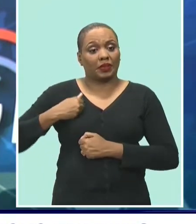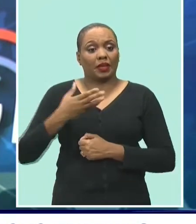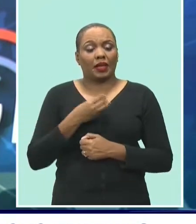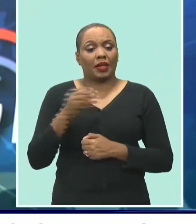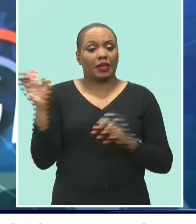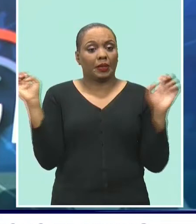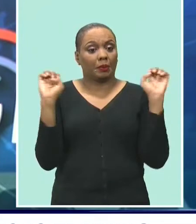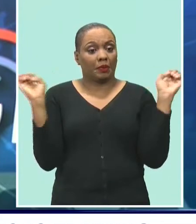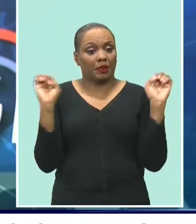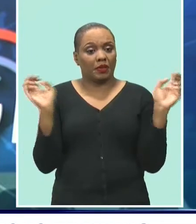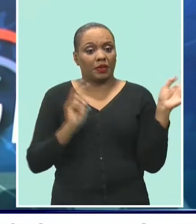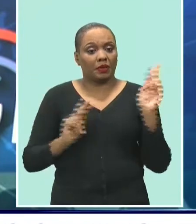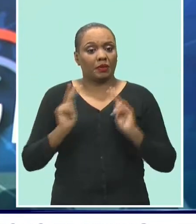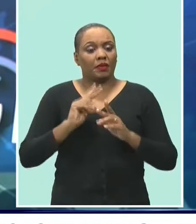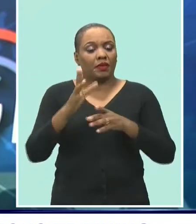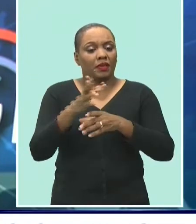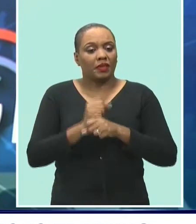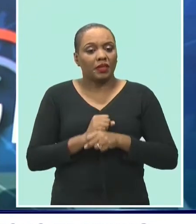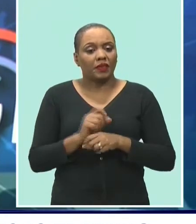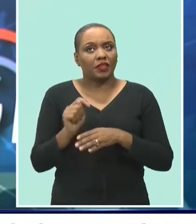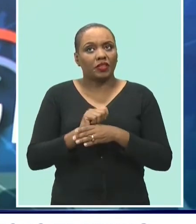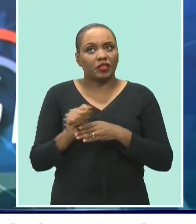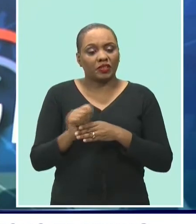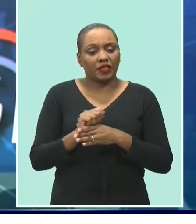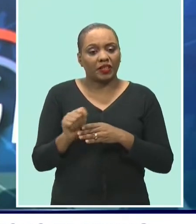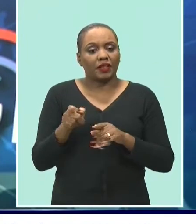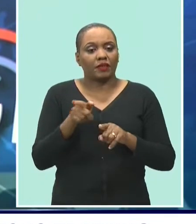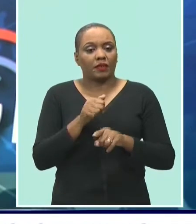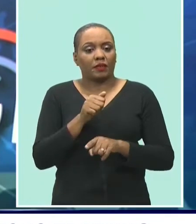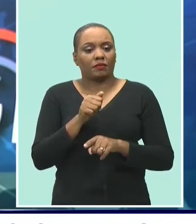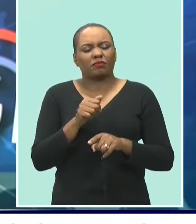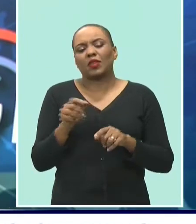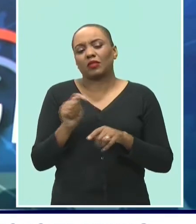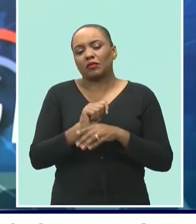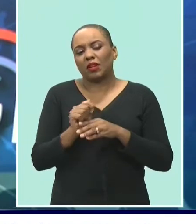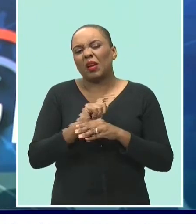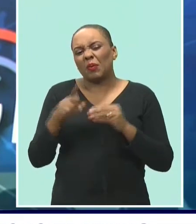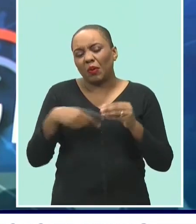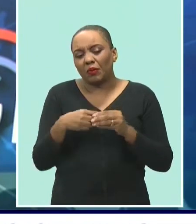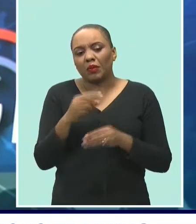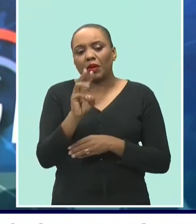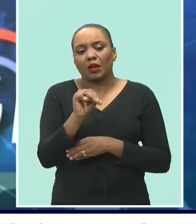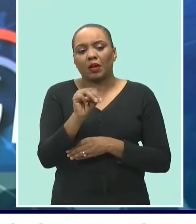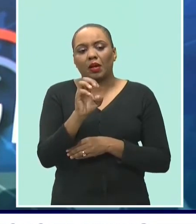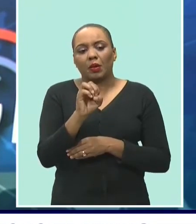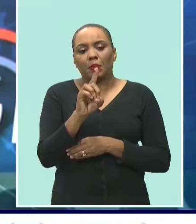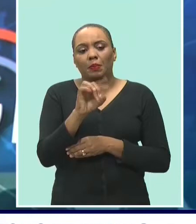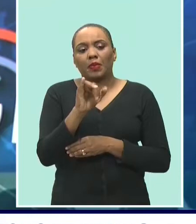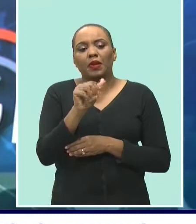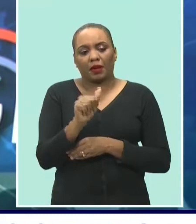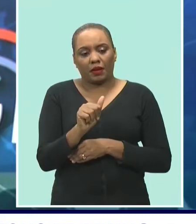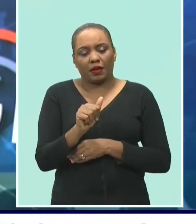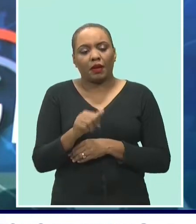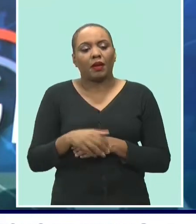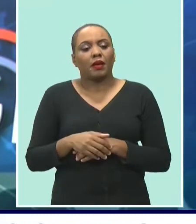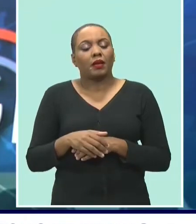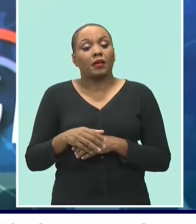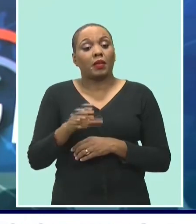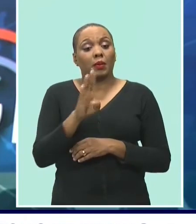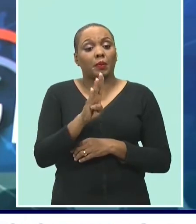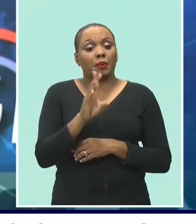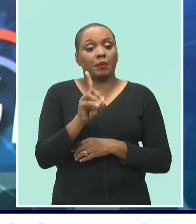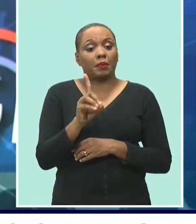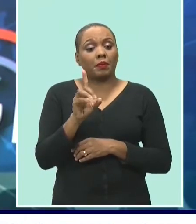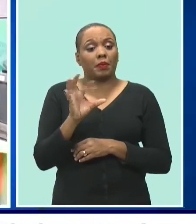Well, military and emergency personnel are receiving media operations training in a course delivered by the Royal Military Academy.